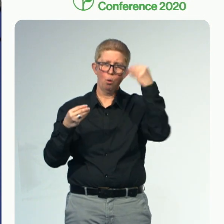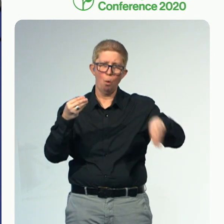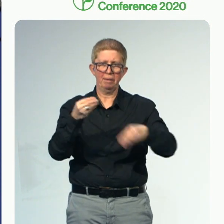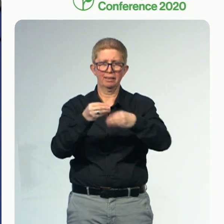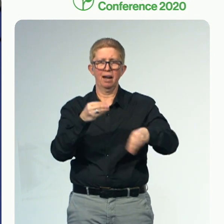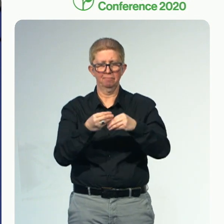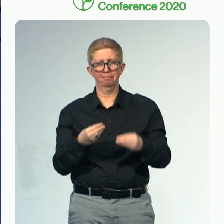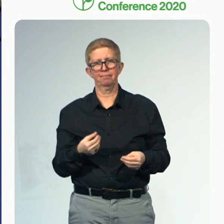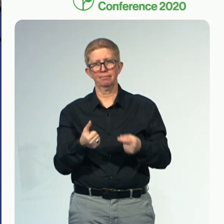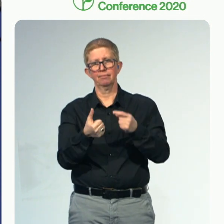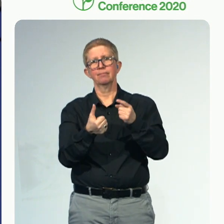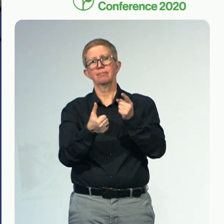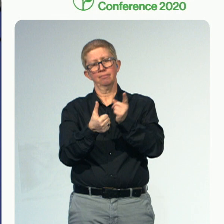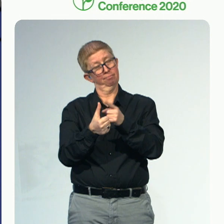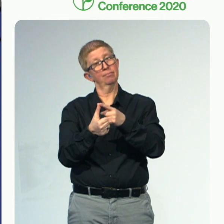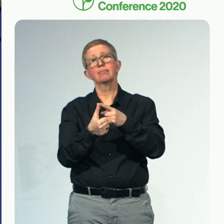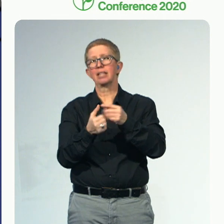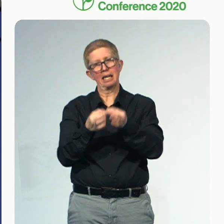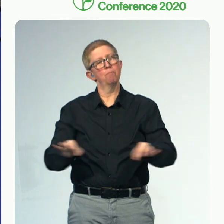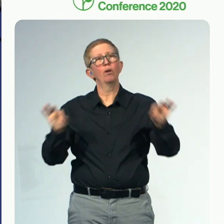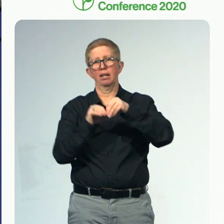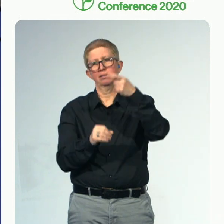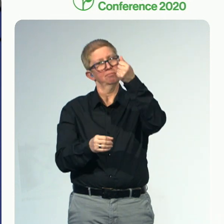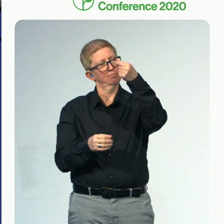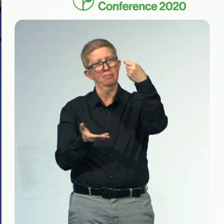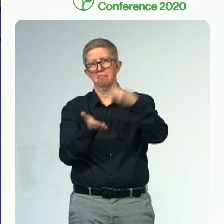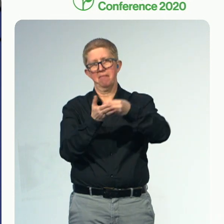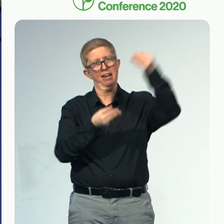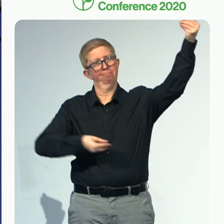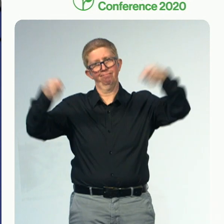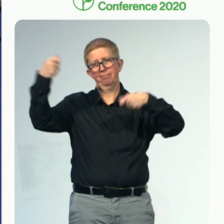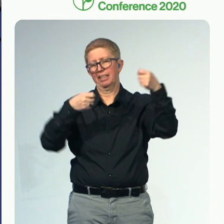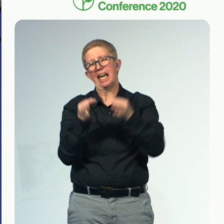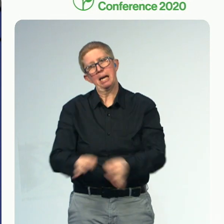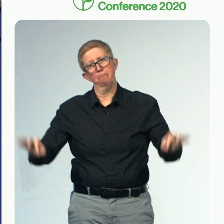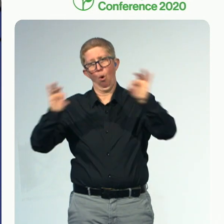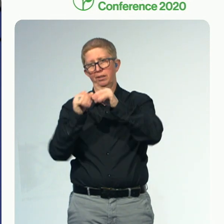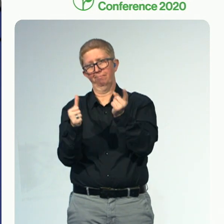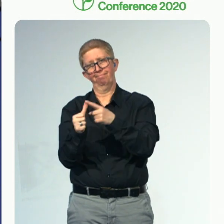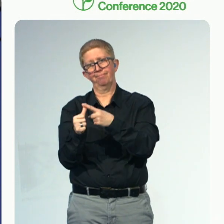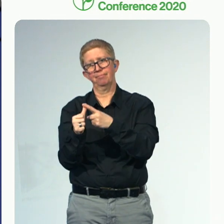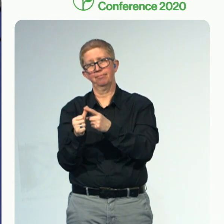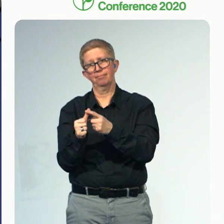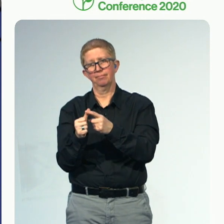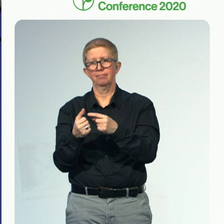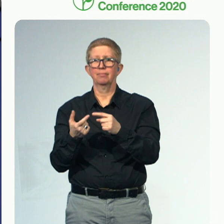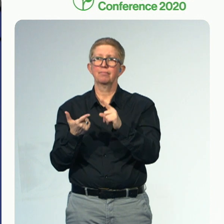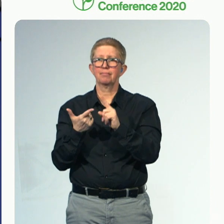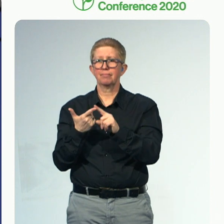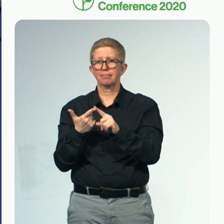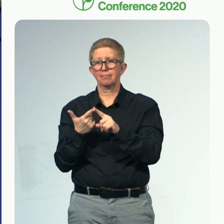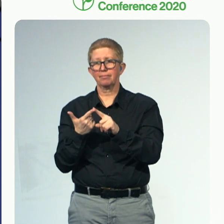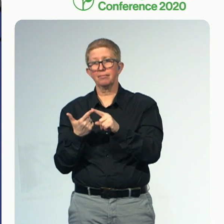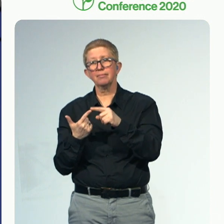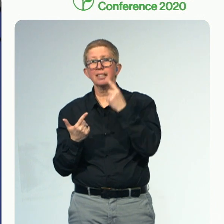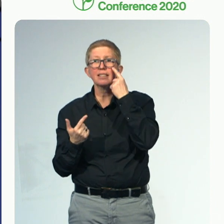We cannot have inclusion if it's not appropriately funded. On the other hand, you mentioned the importance of having other children, non-disabled